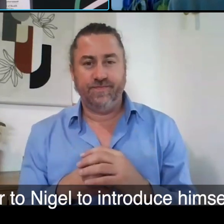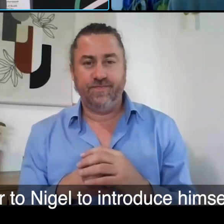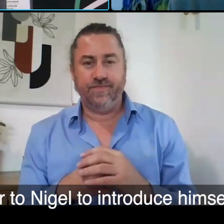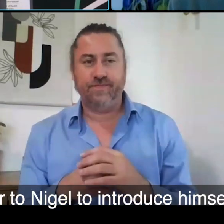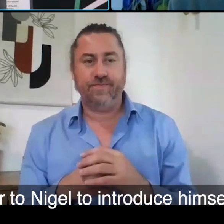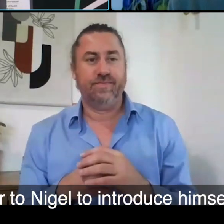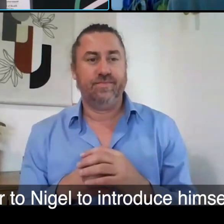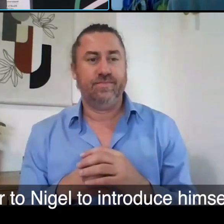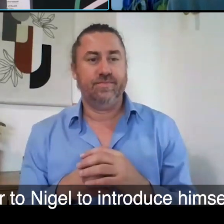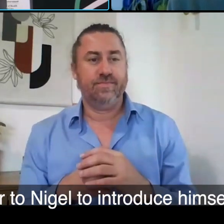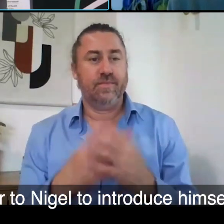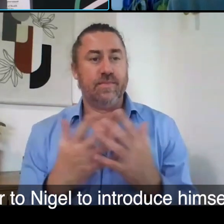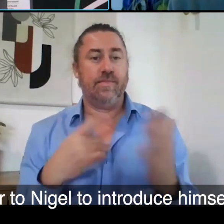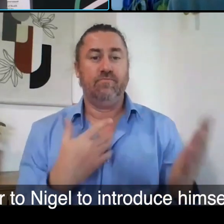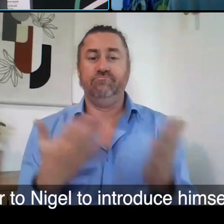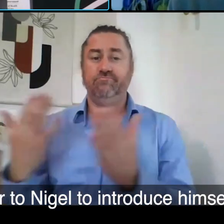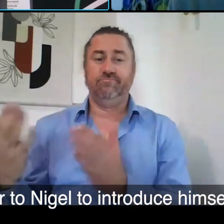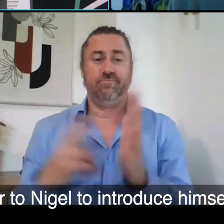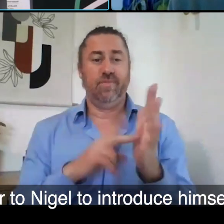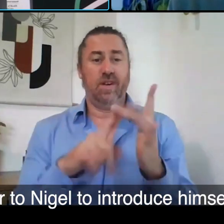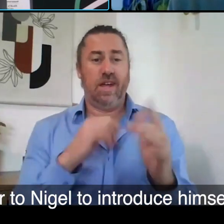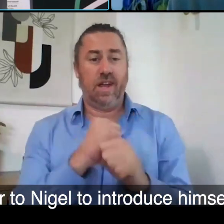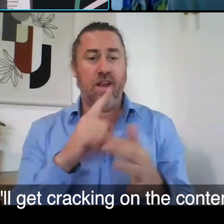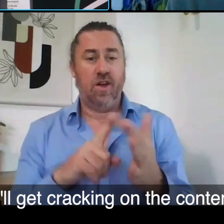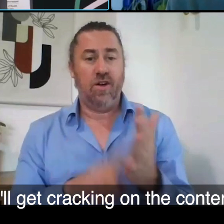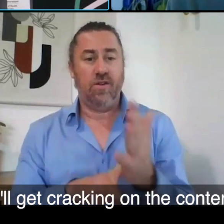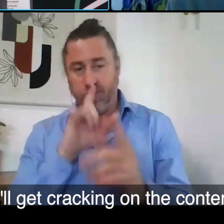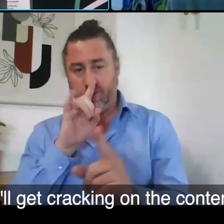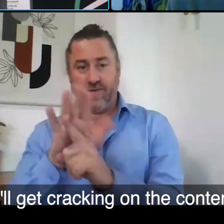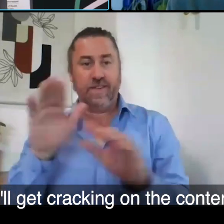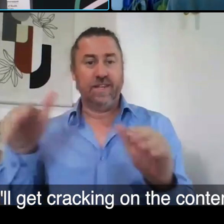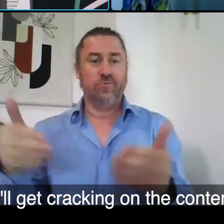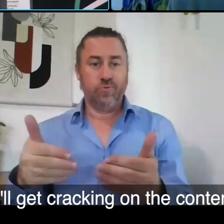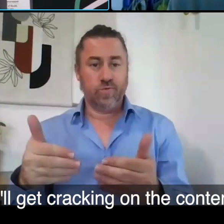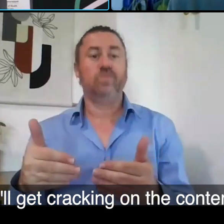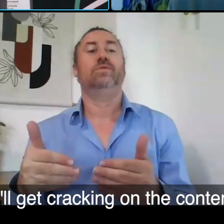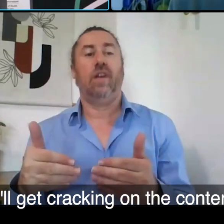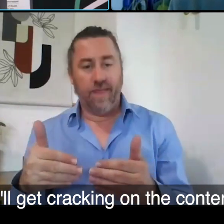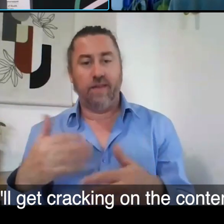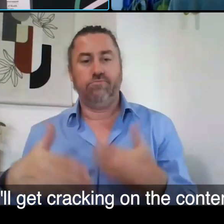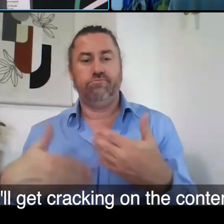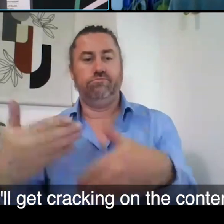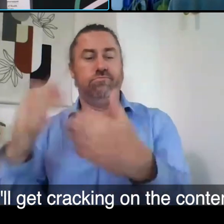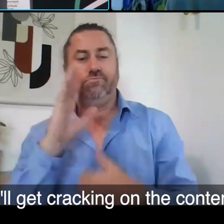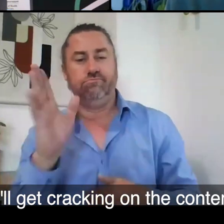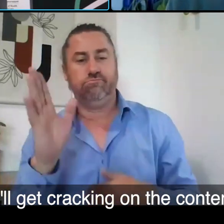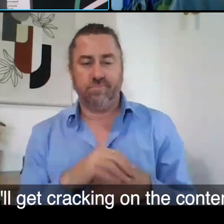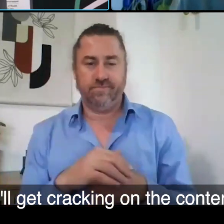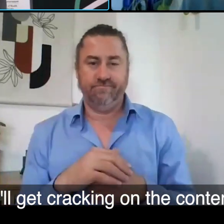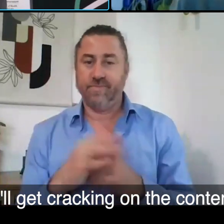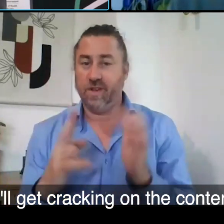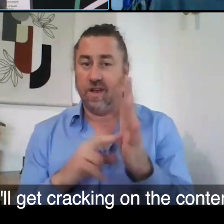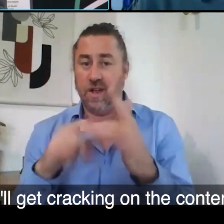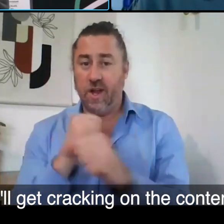to hand over to Nigel to introduce himself as well, and then we'll get cracking on the content. So